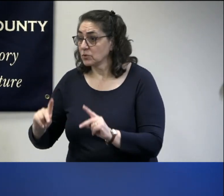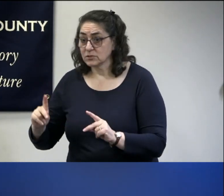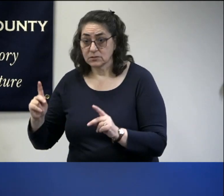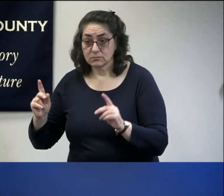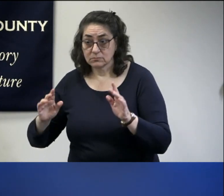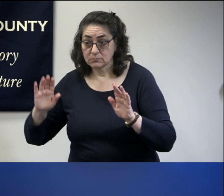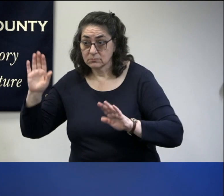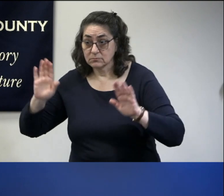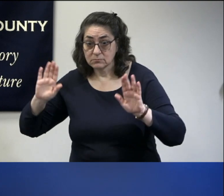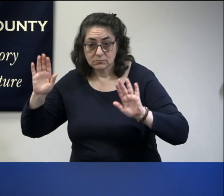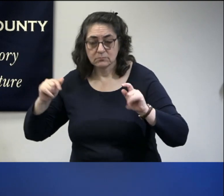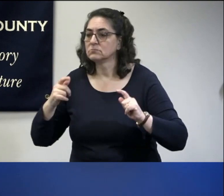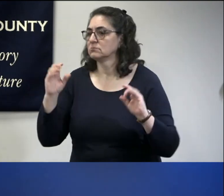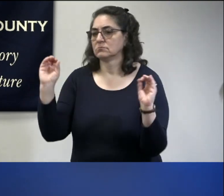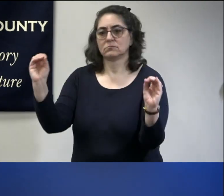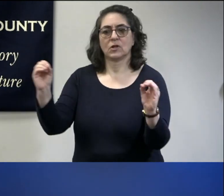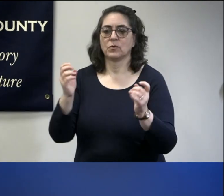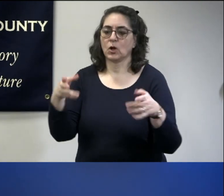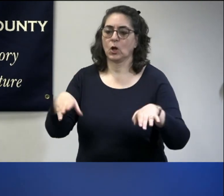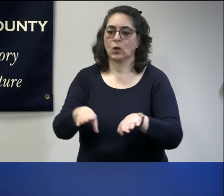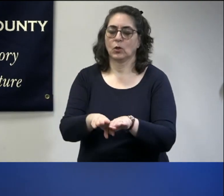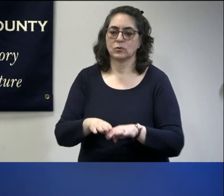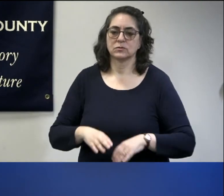I'm in